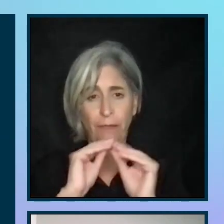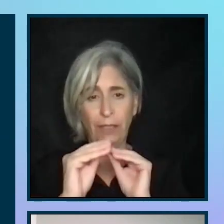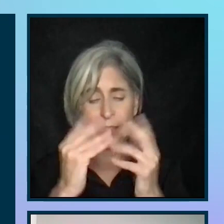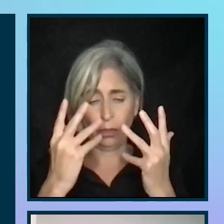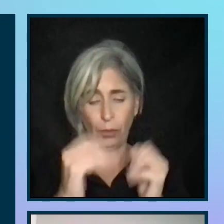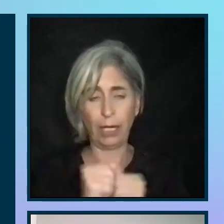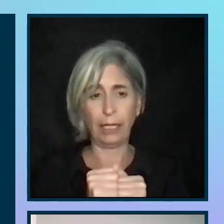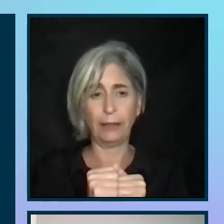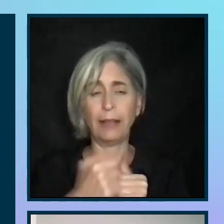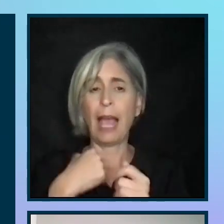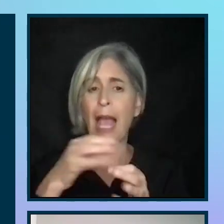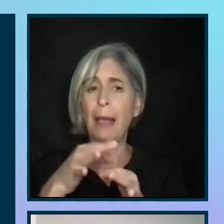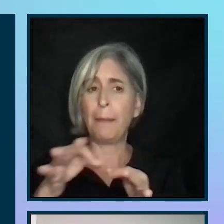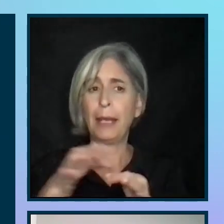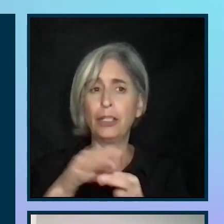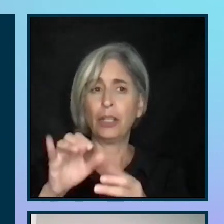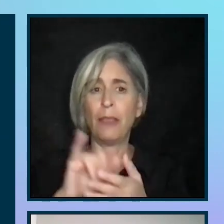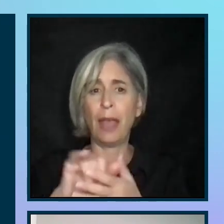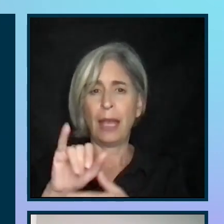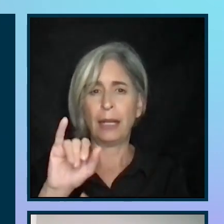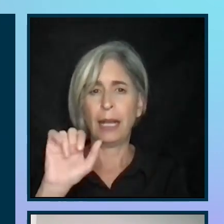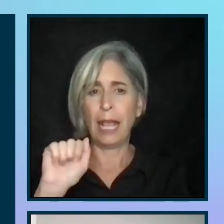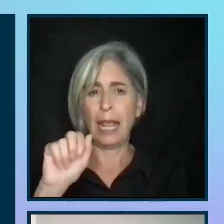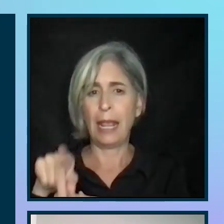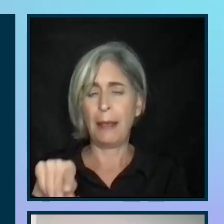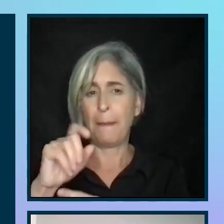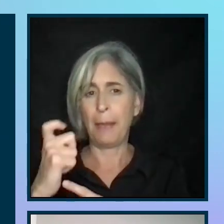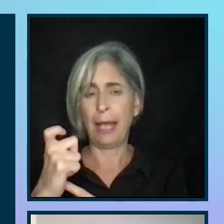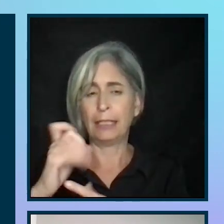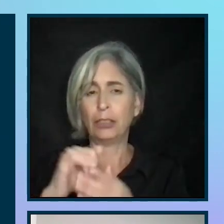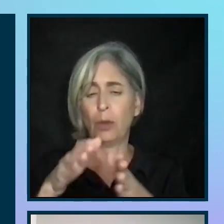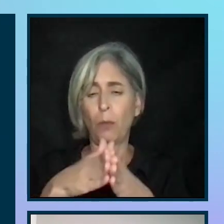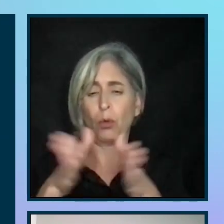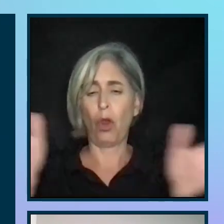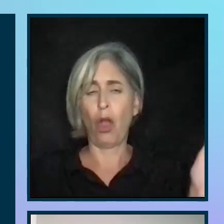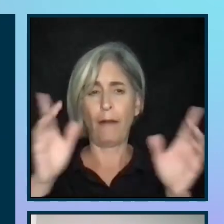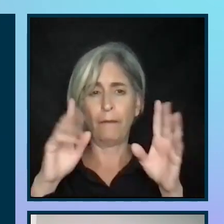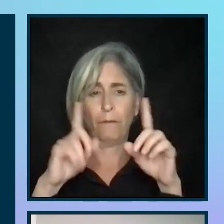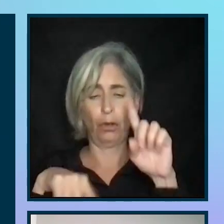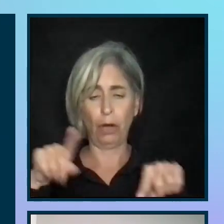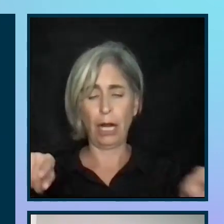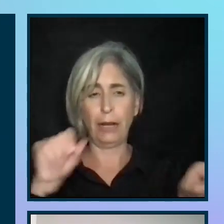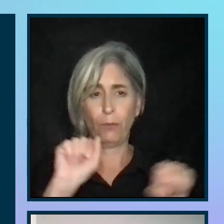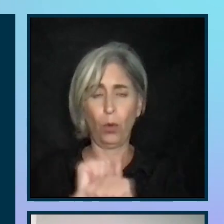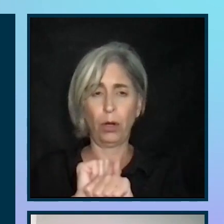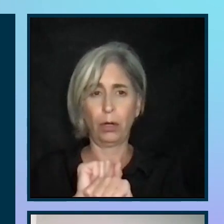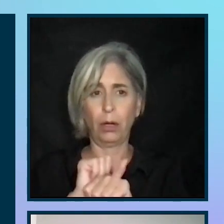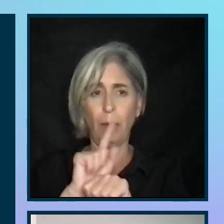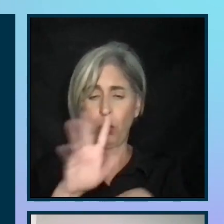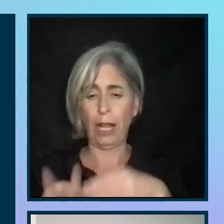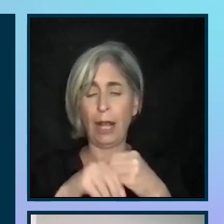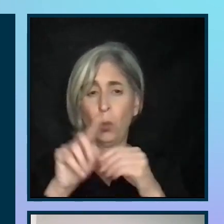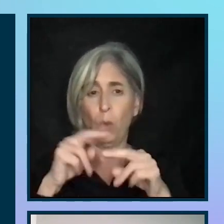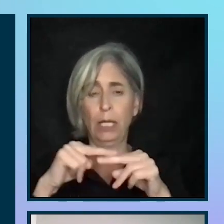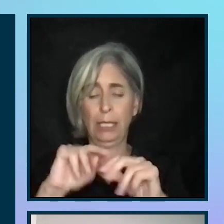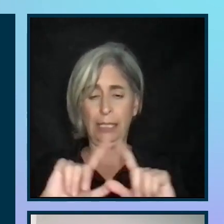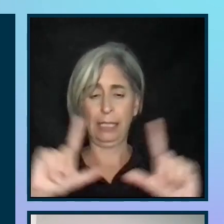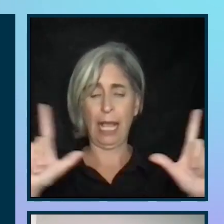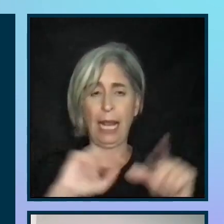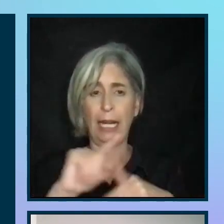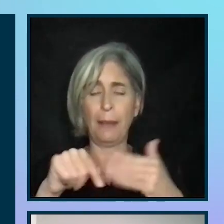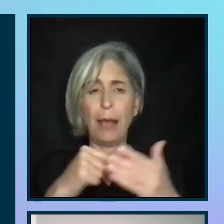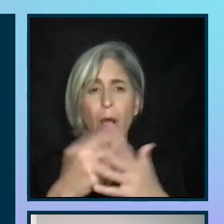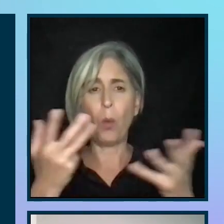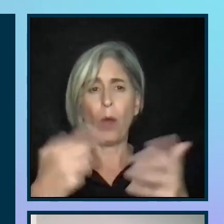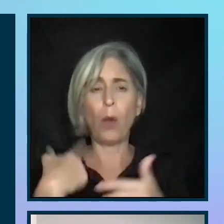I had mentioned to you that Apex does a broad variety of different types of work. I'm going to just have one slide here for you about